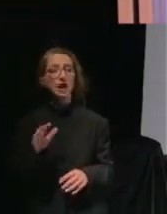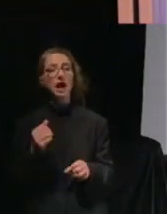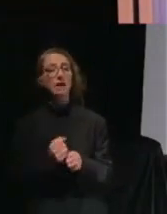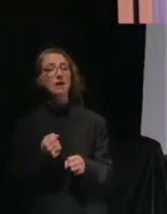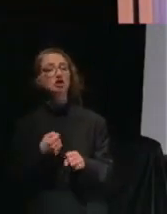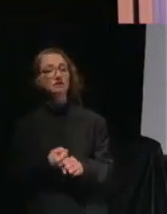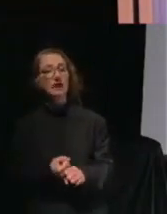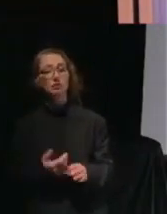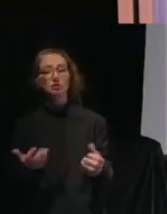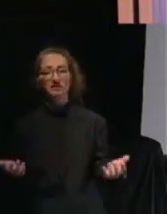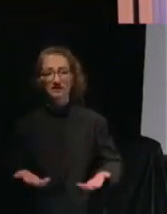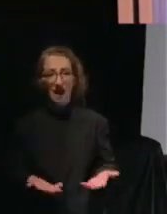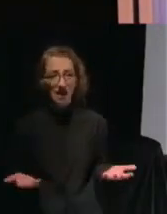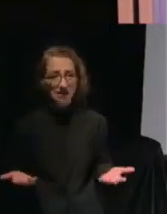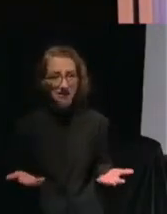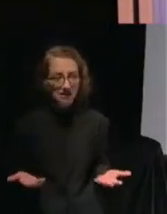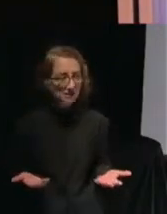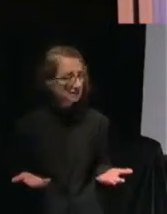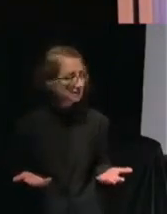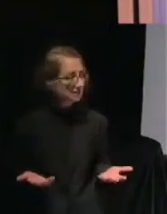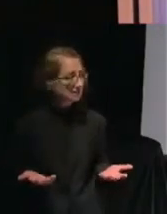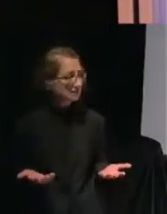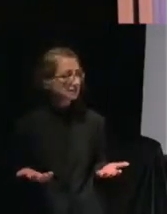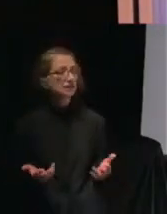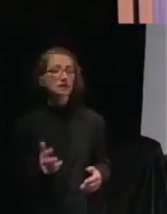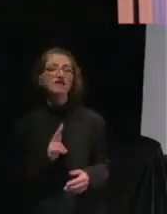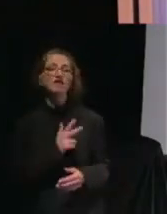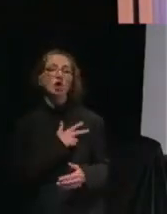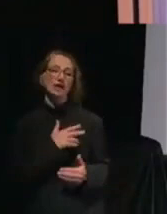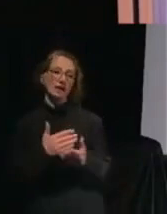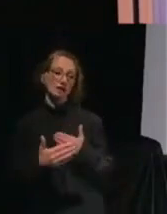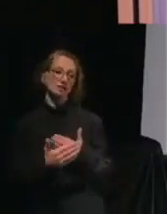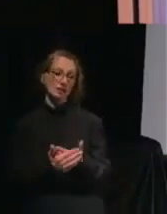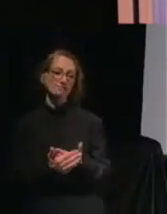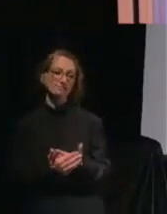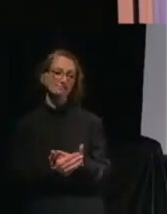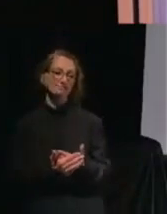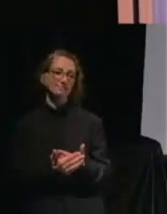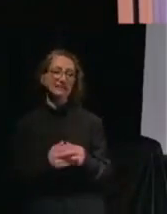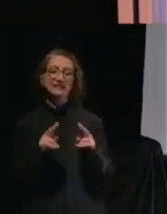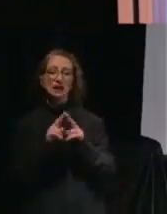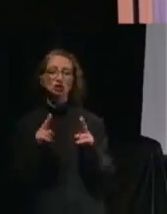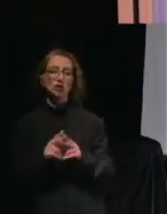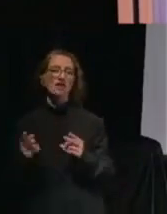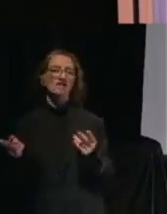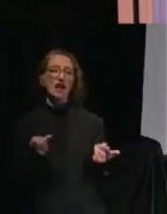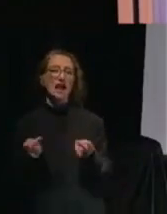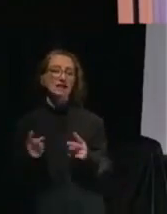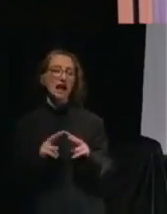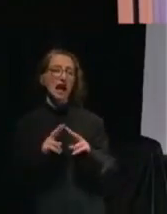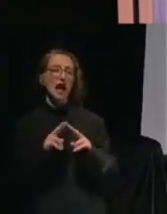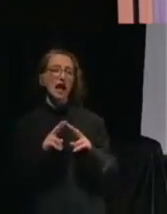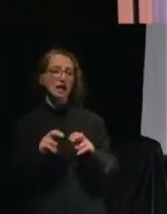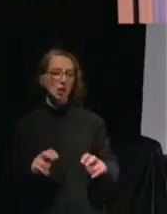has worked as a business researcher for more than 20 years on a freelance basis, and